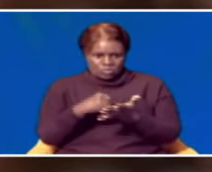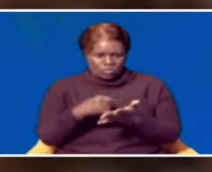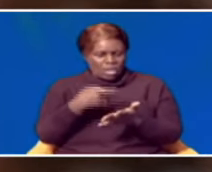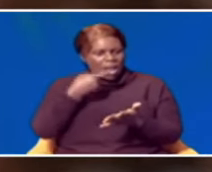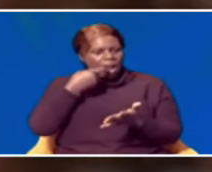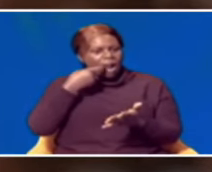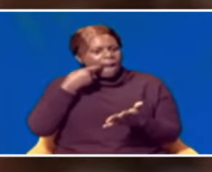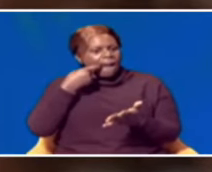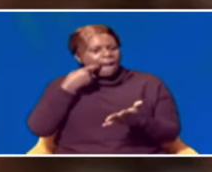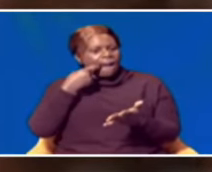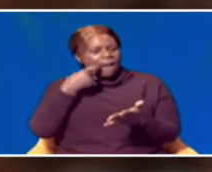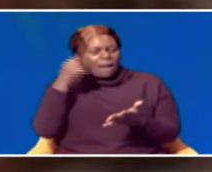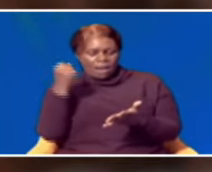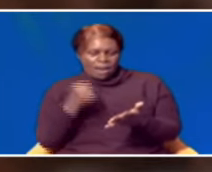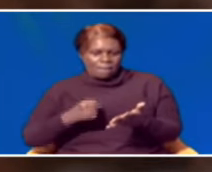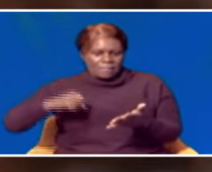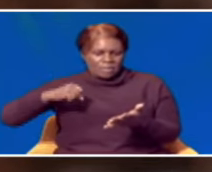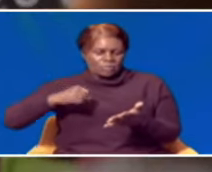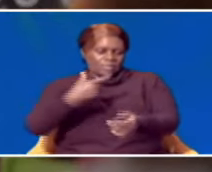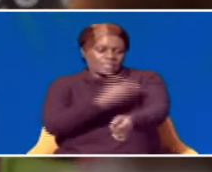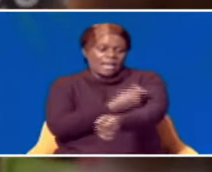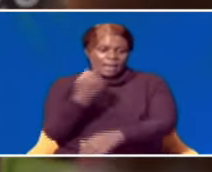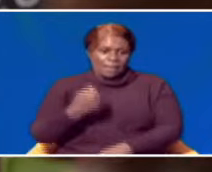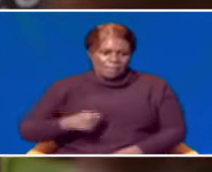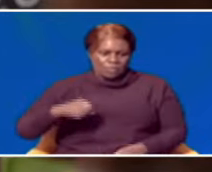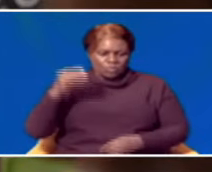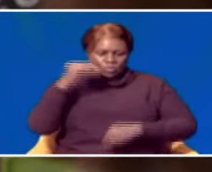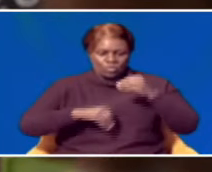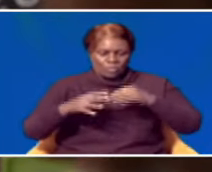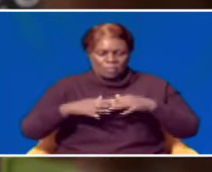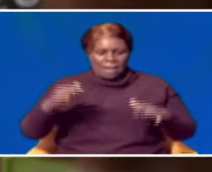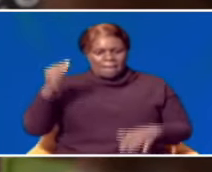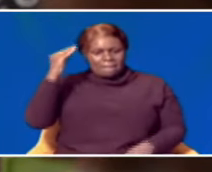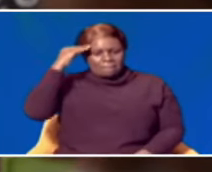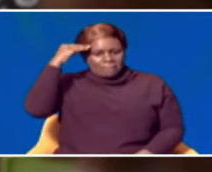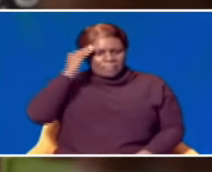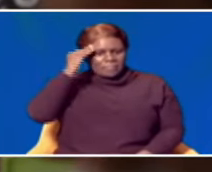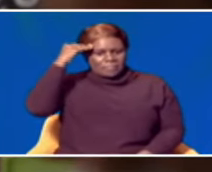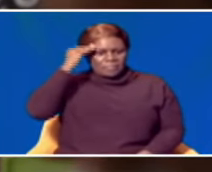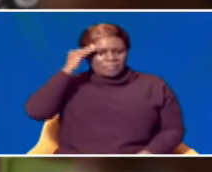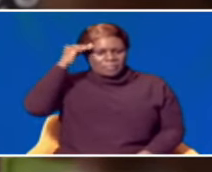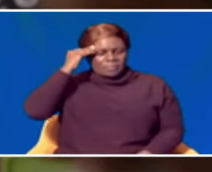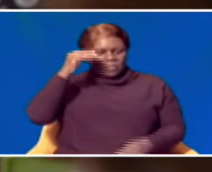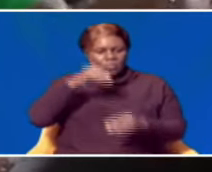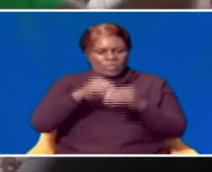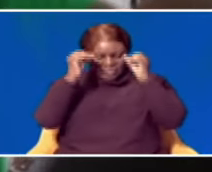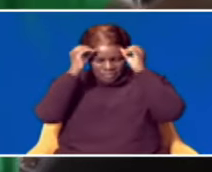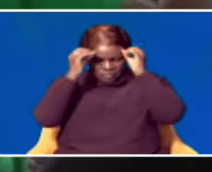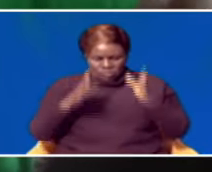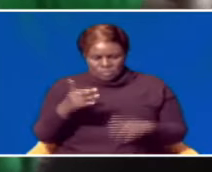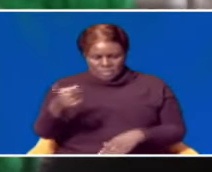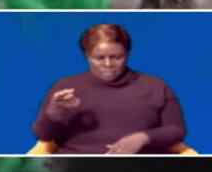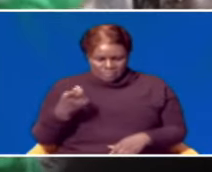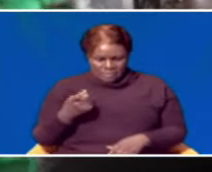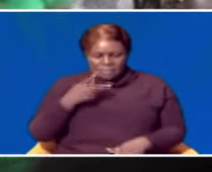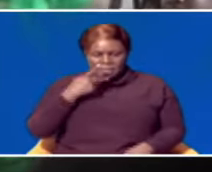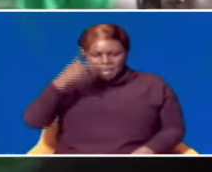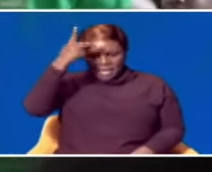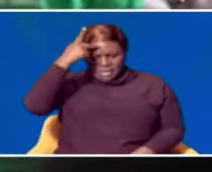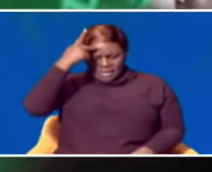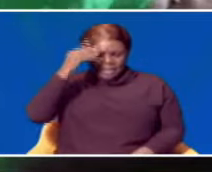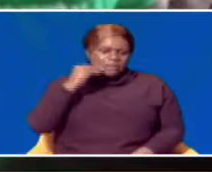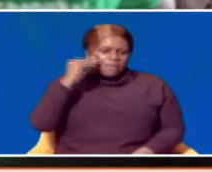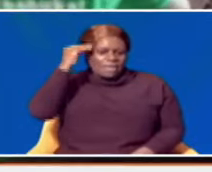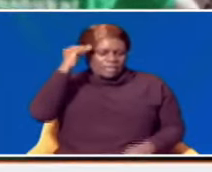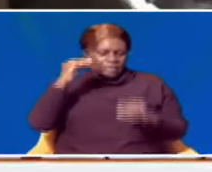and substance abuse, which has contributed largely to mental illness among students. They demanded that parents and school